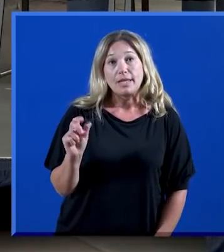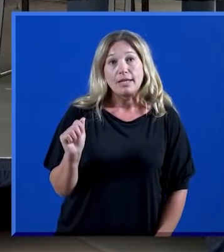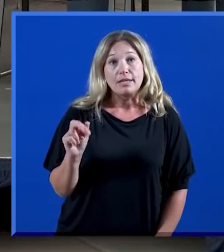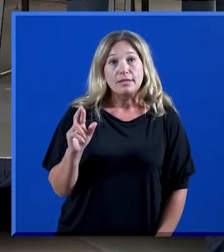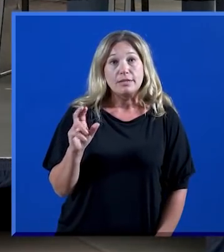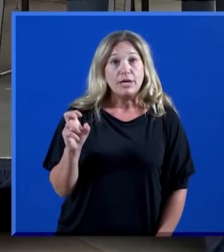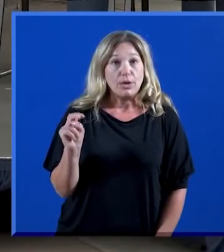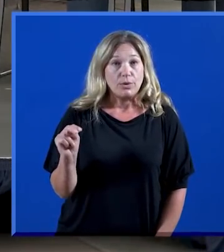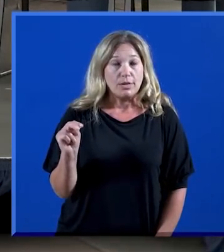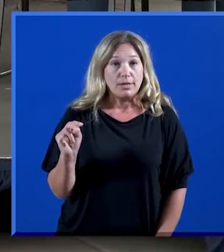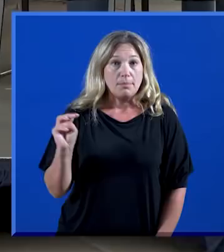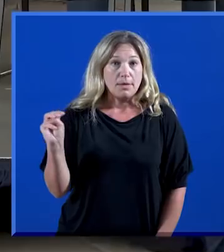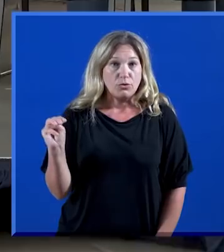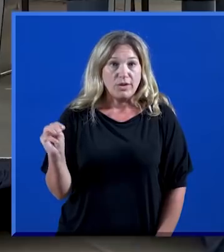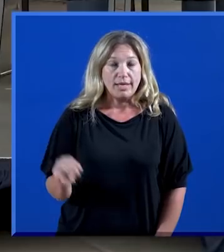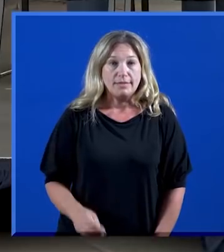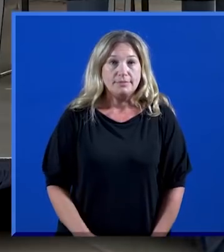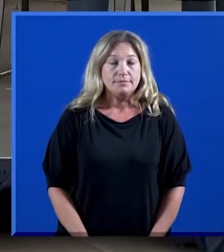Darren McGrain.